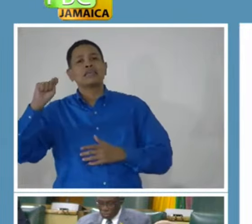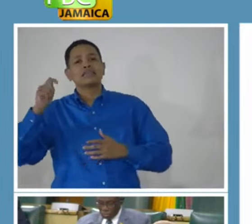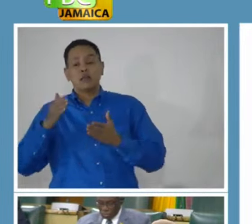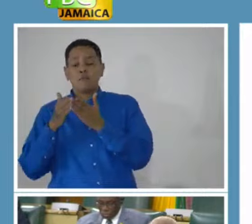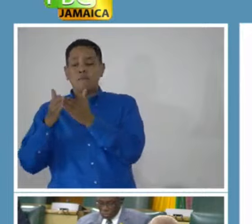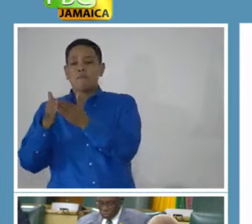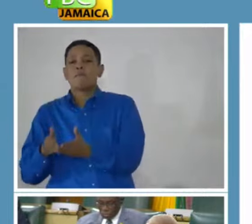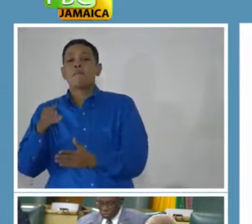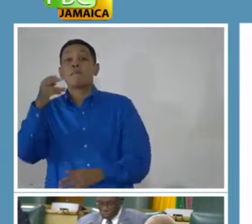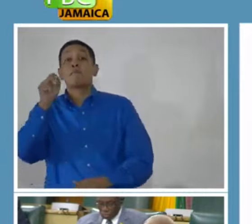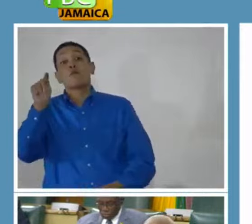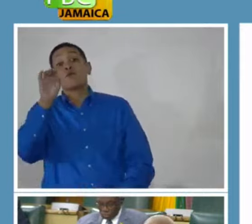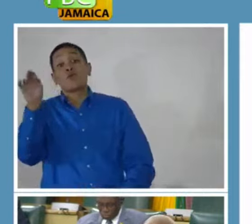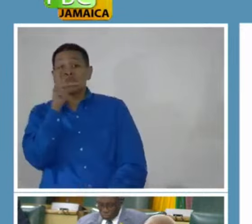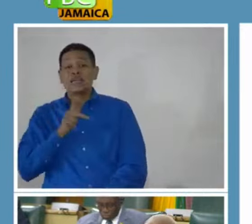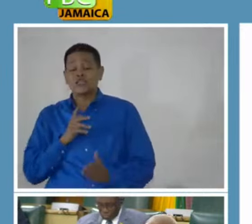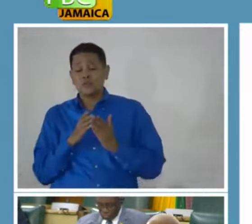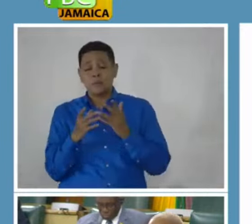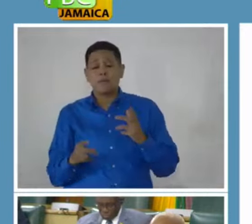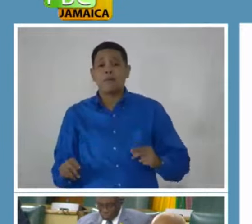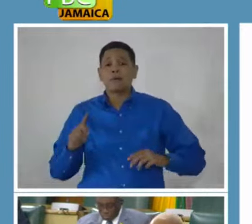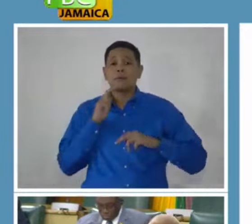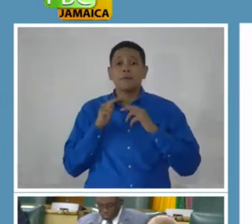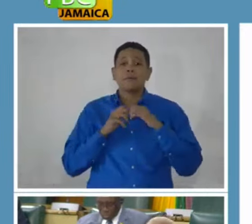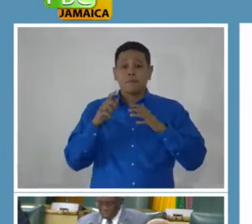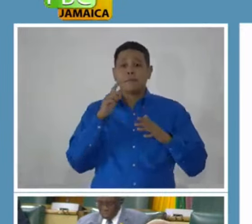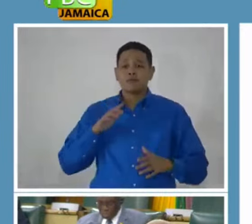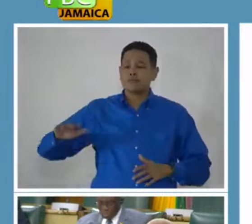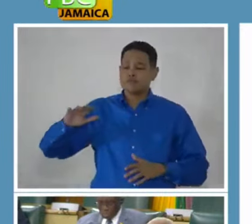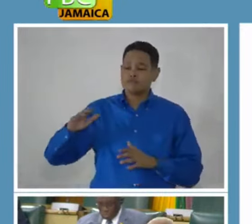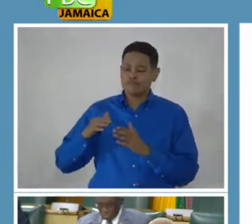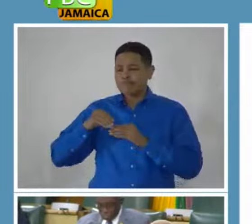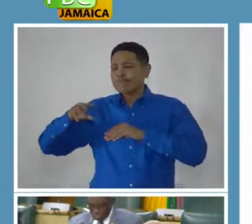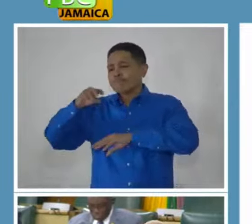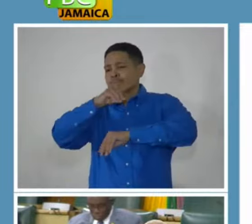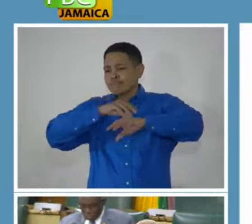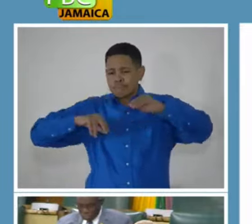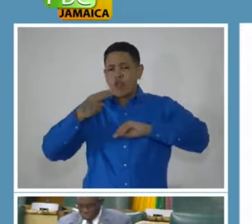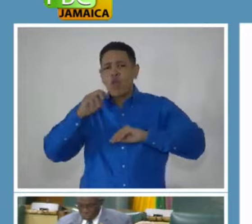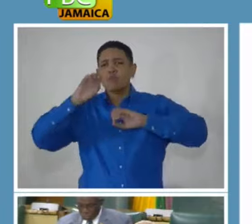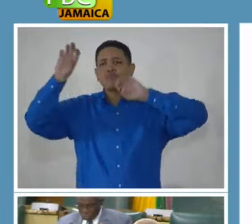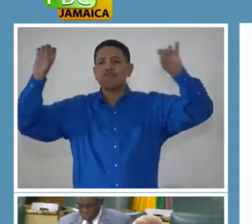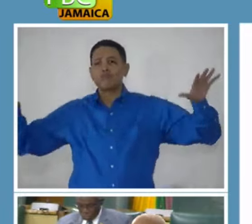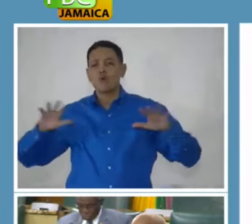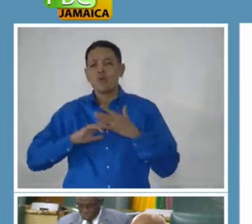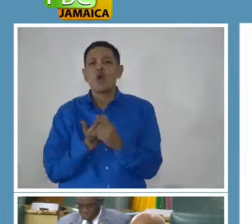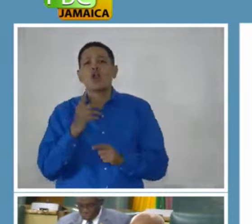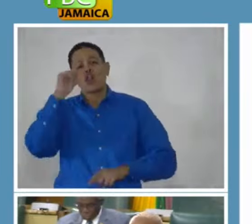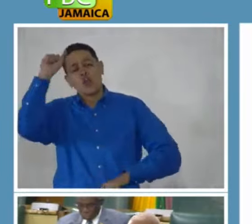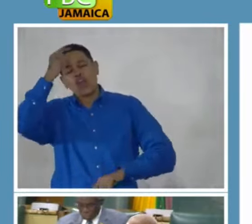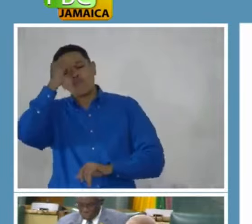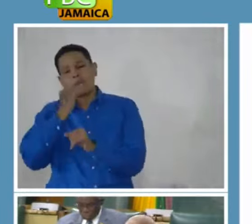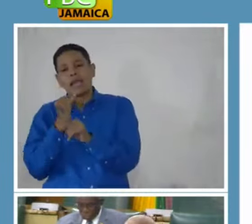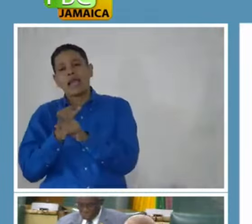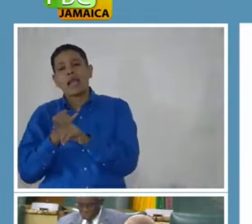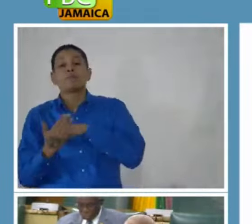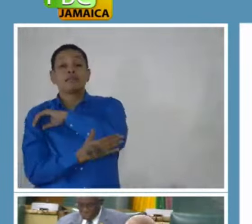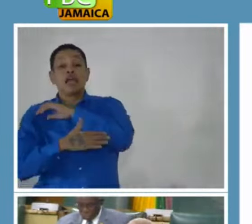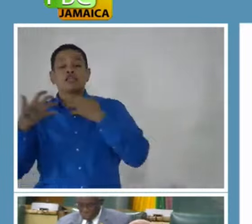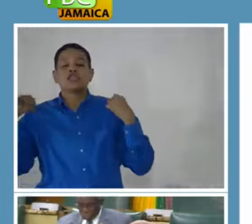of Kingston, building the region's premier logistics hub, the government campus, National Heroes